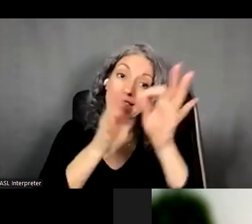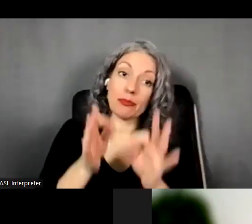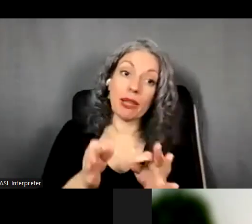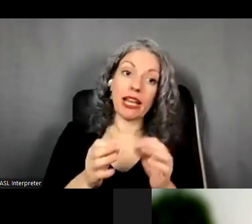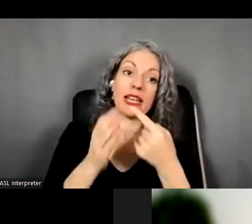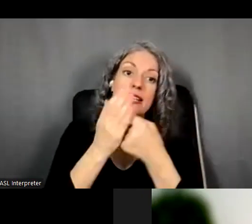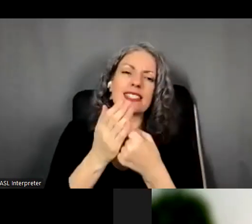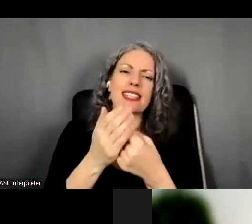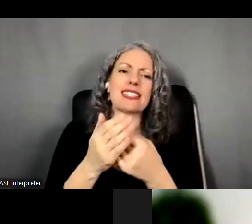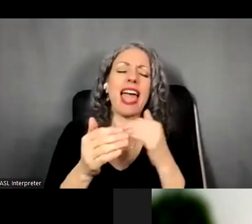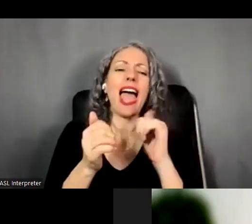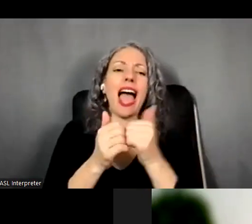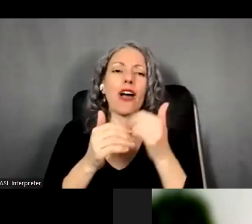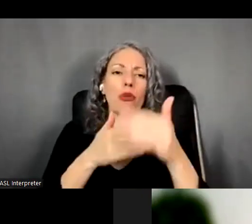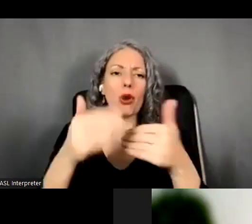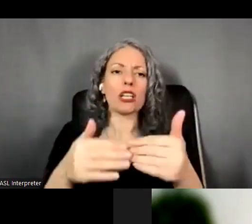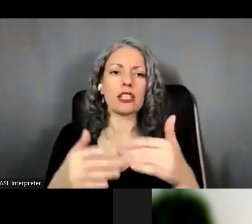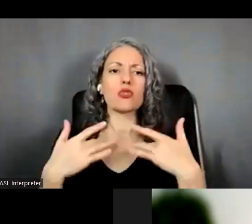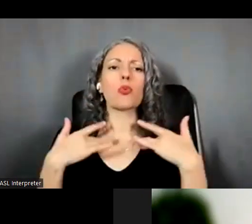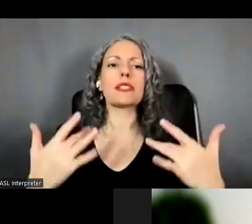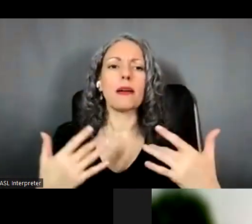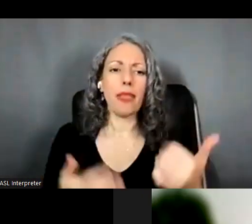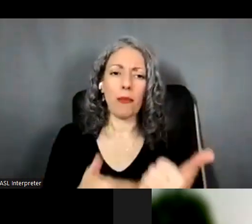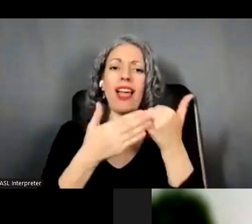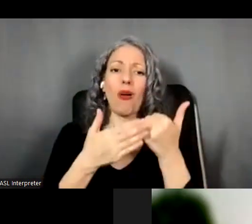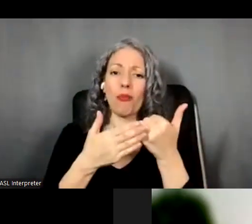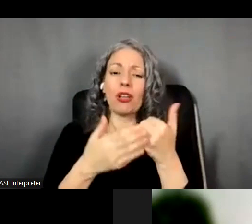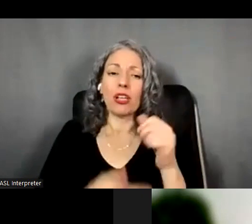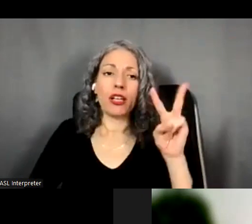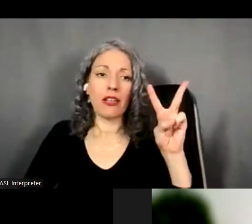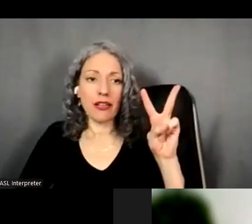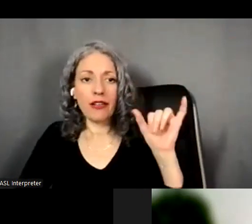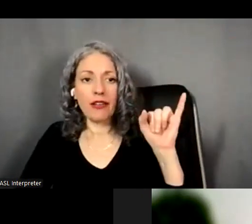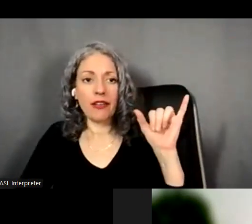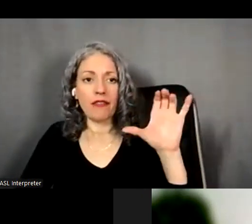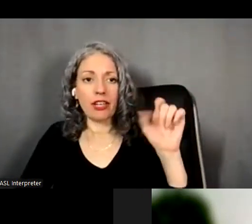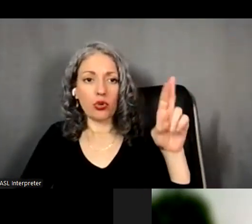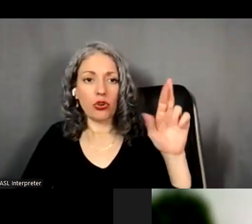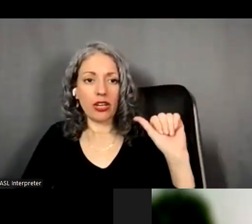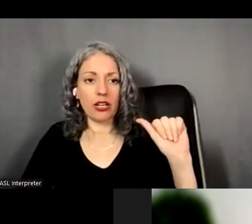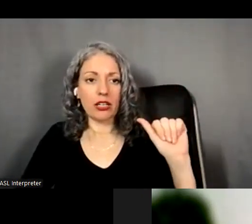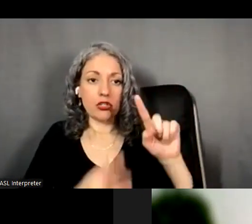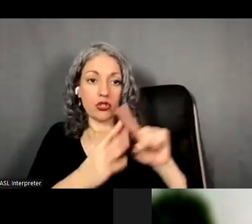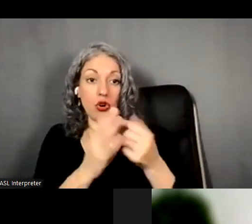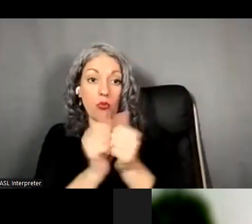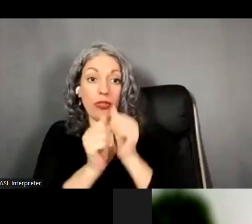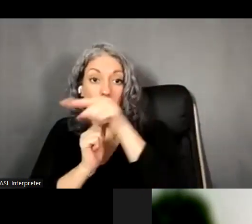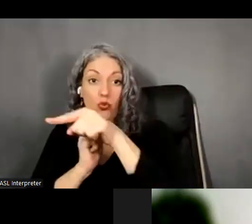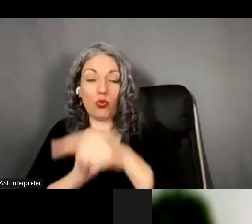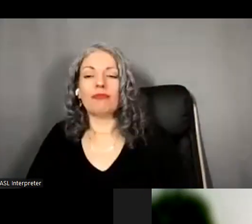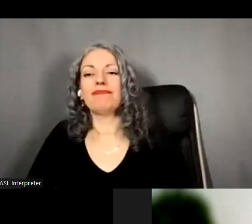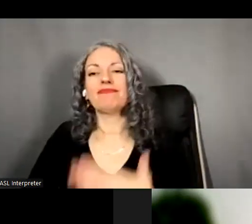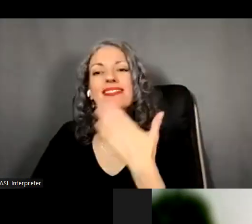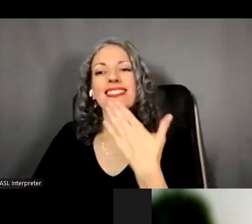the process went, that would be very helpful. So Victoria, we will start with you. Thank you,